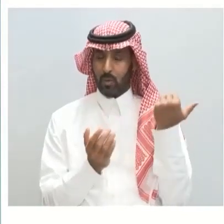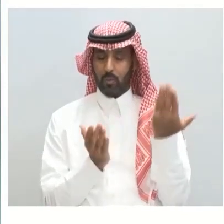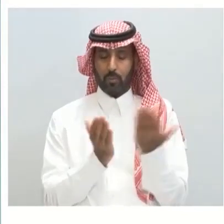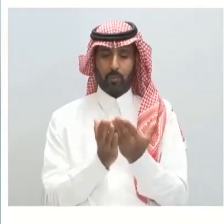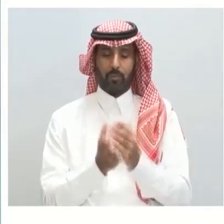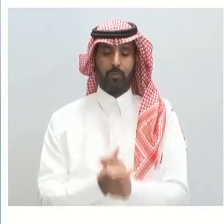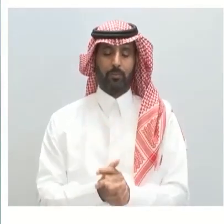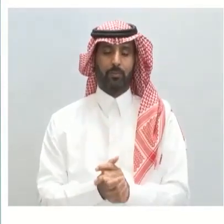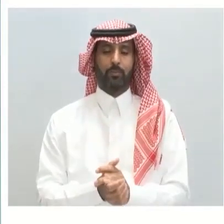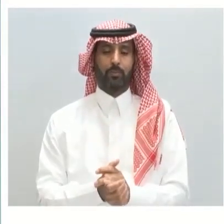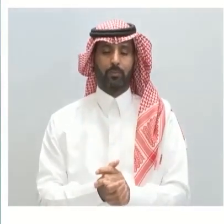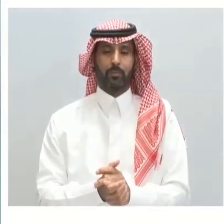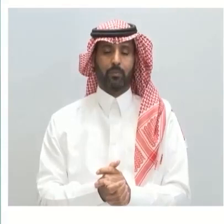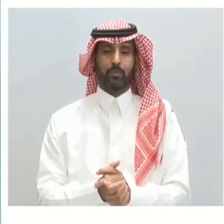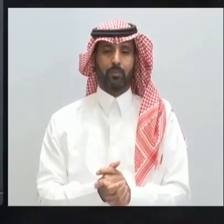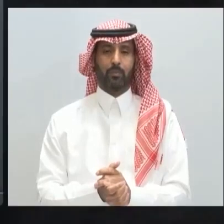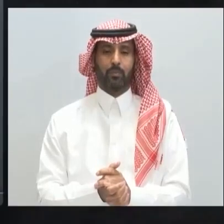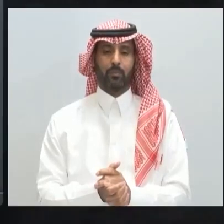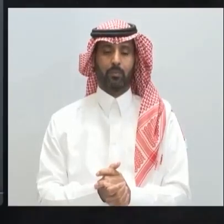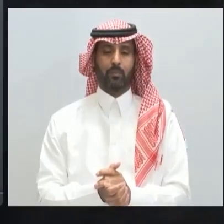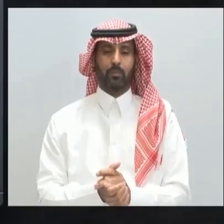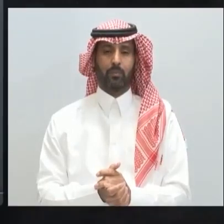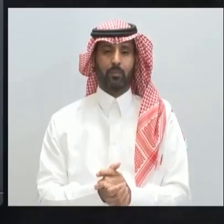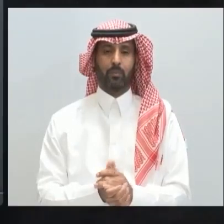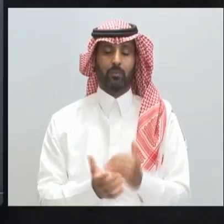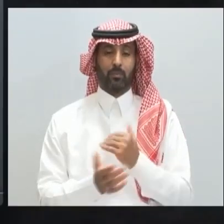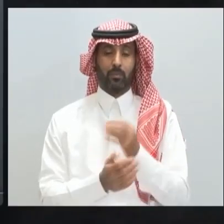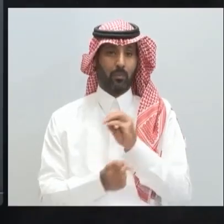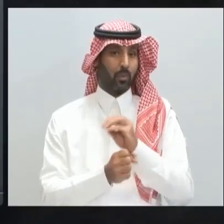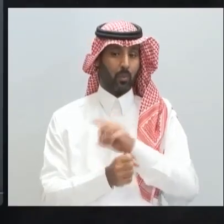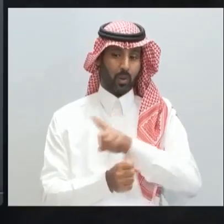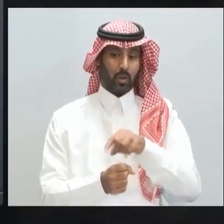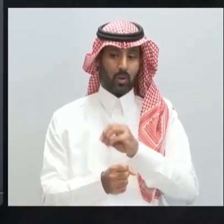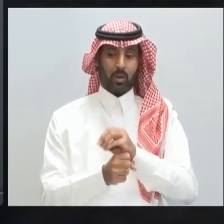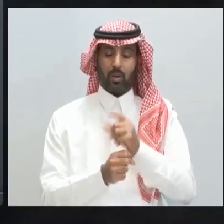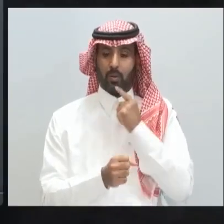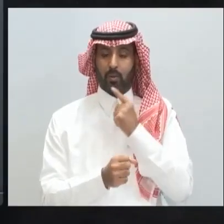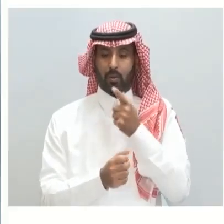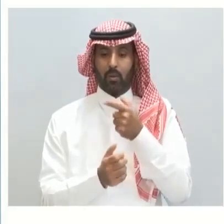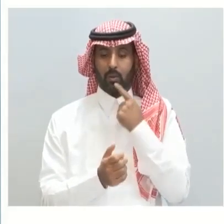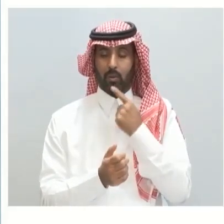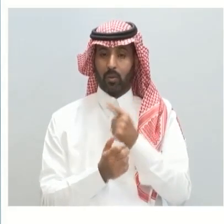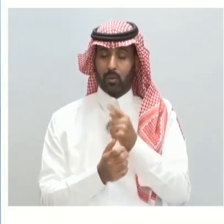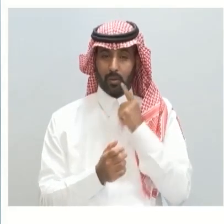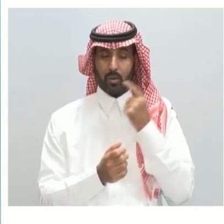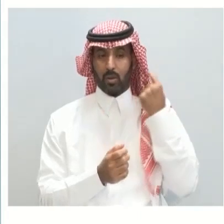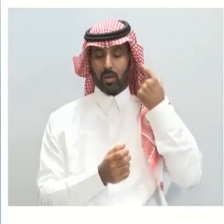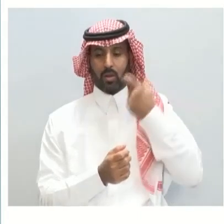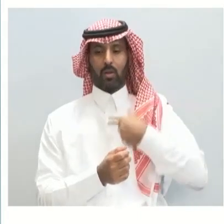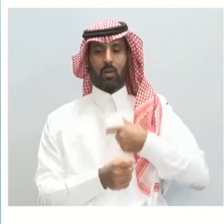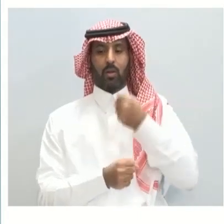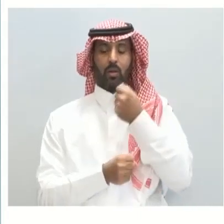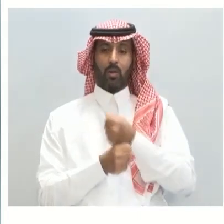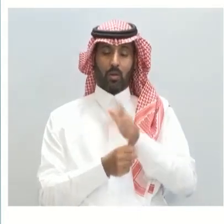previously took in our previous lesson, the listen and discuss. We learned about the slouch detector, if you remember,